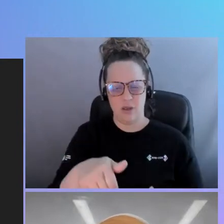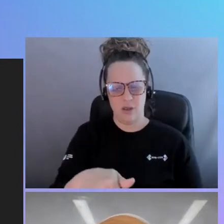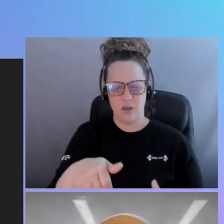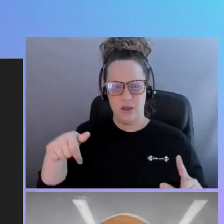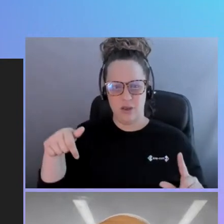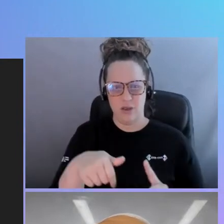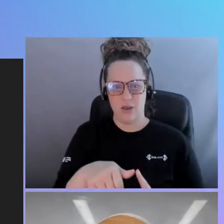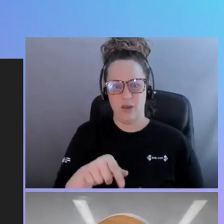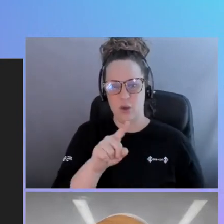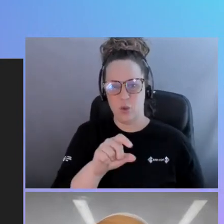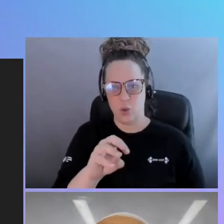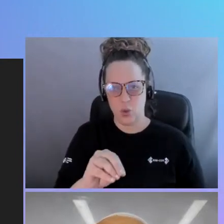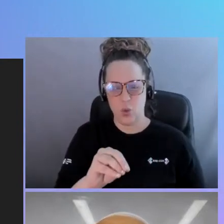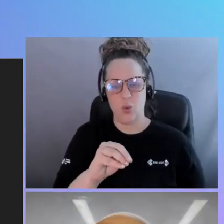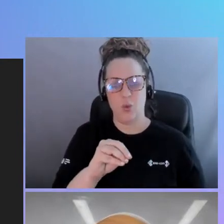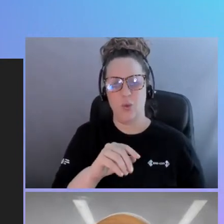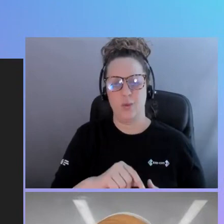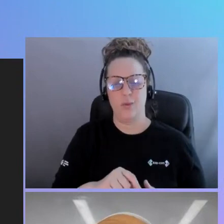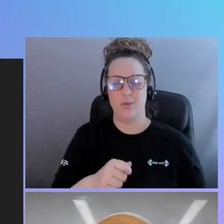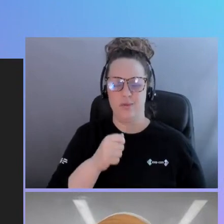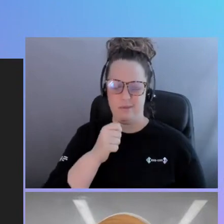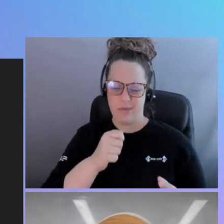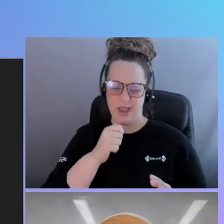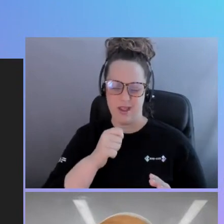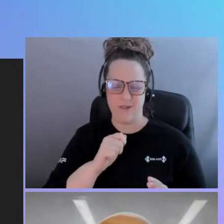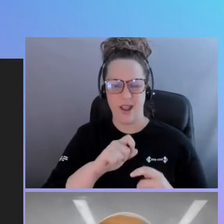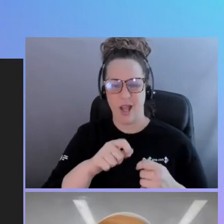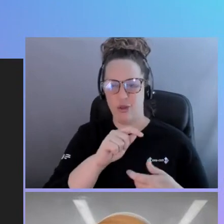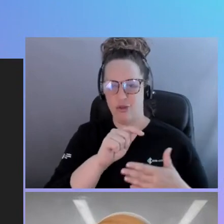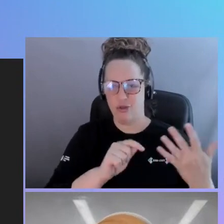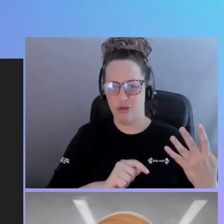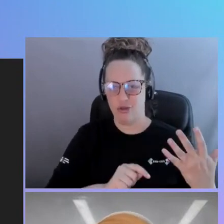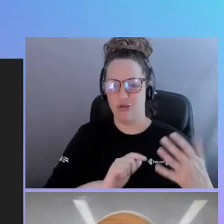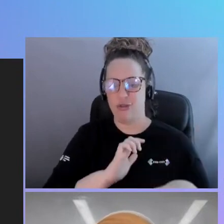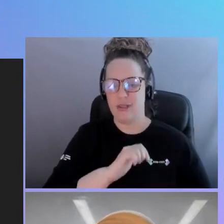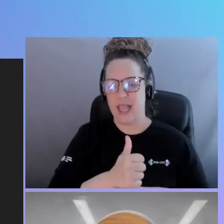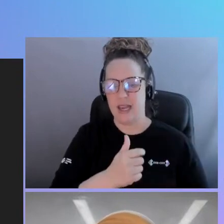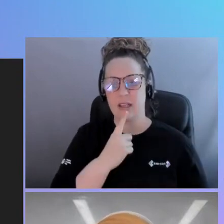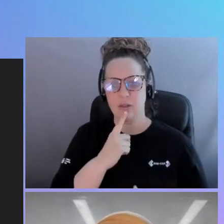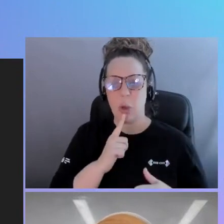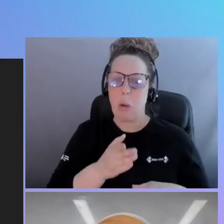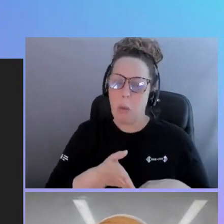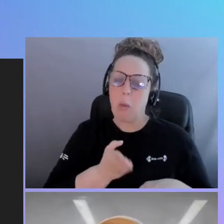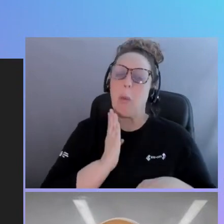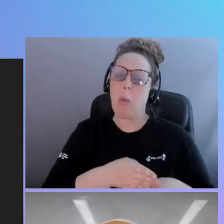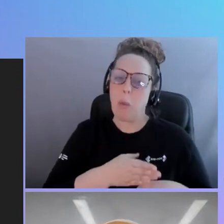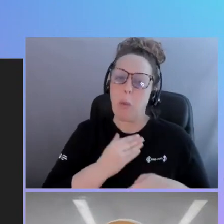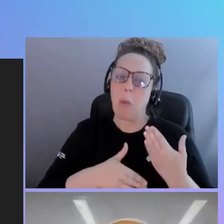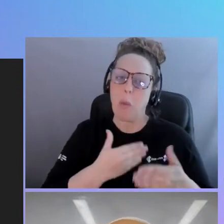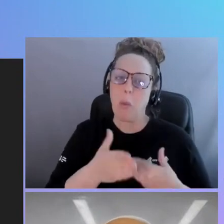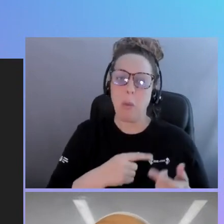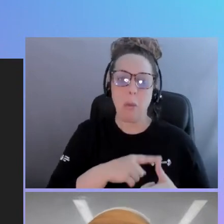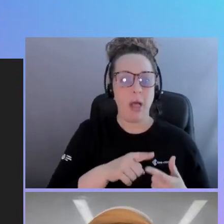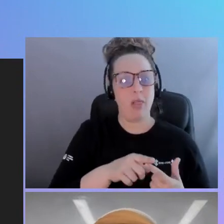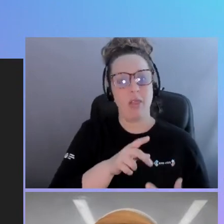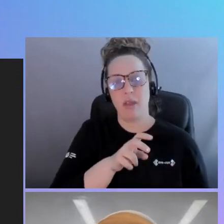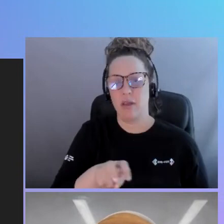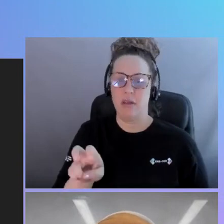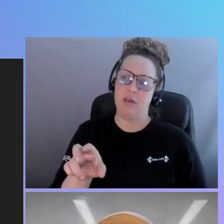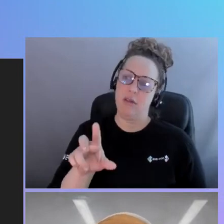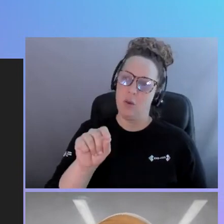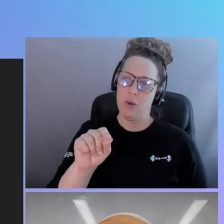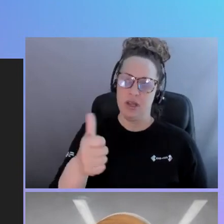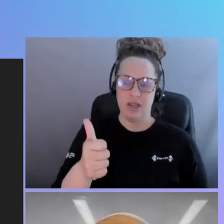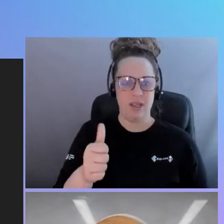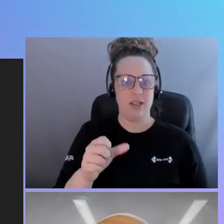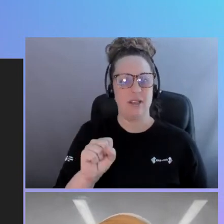introduced as well, and some other settings. So it was off to a good start. But then in 2010,